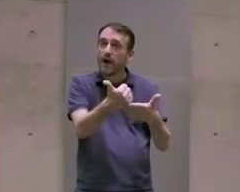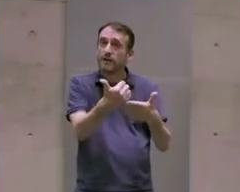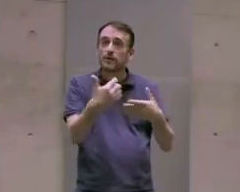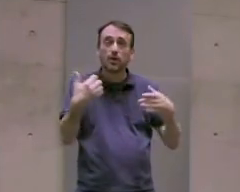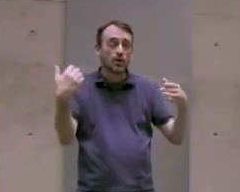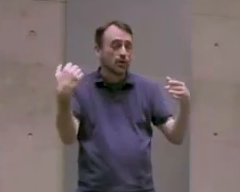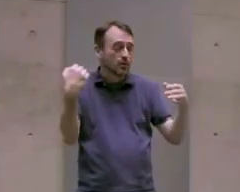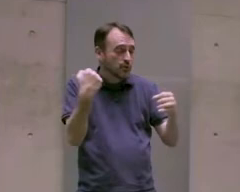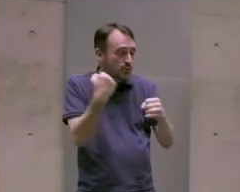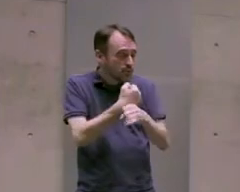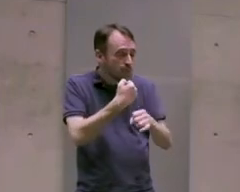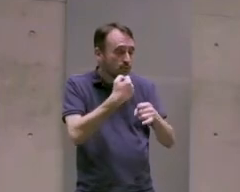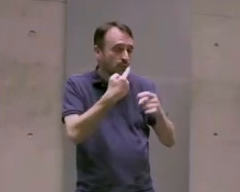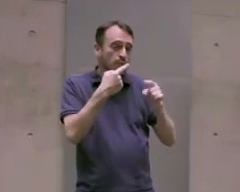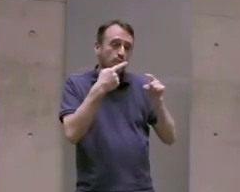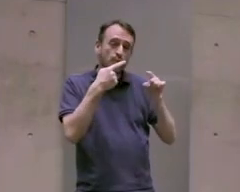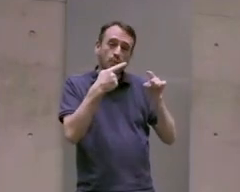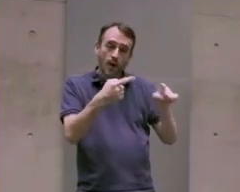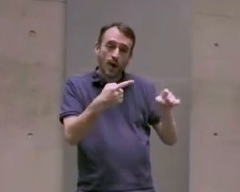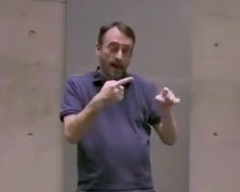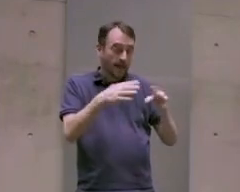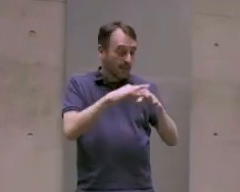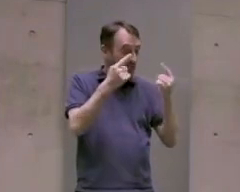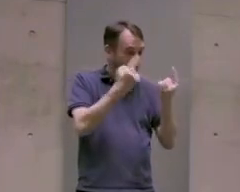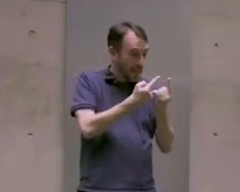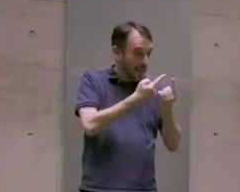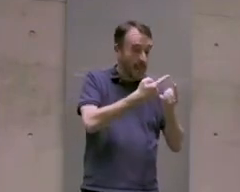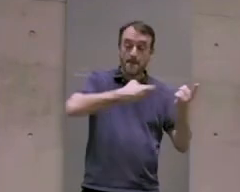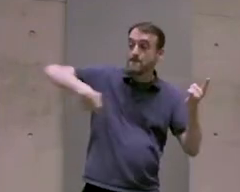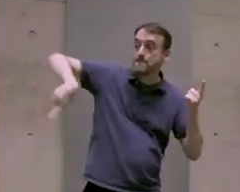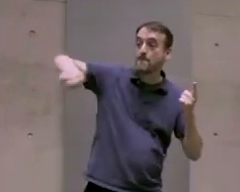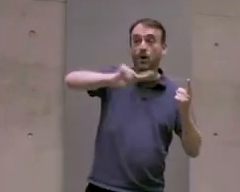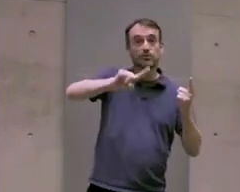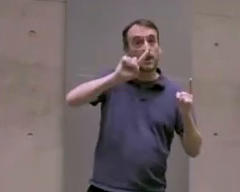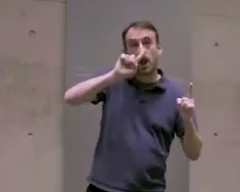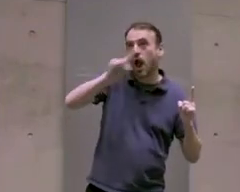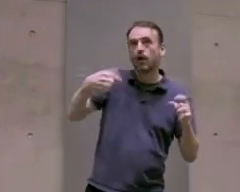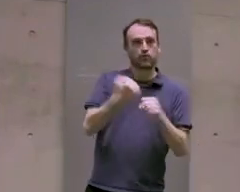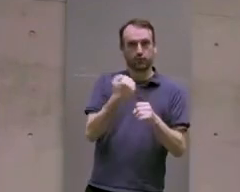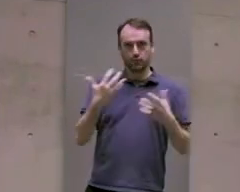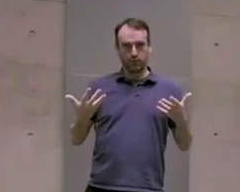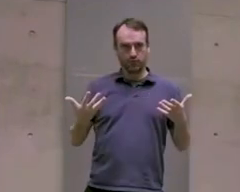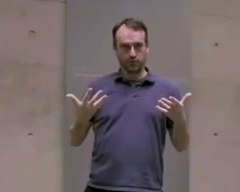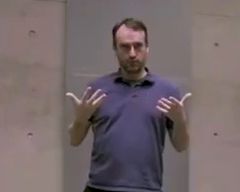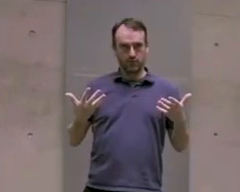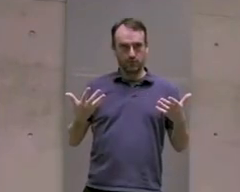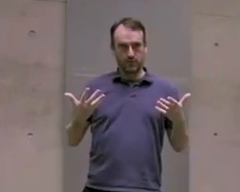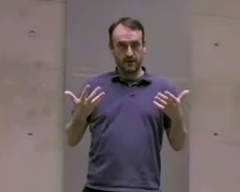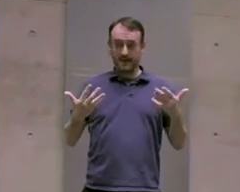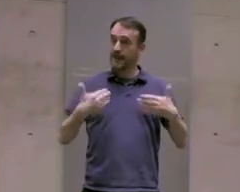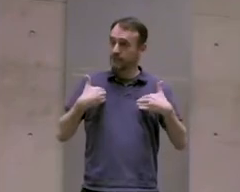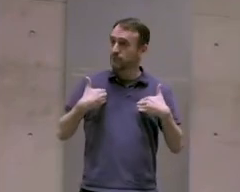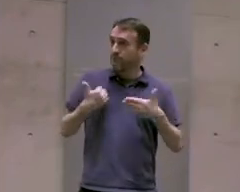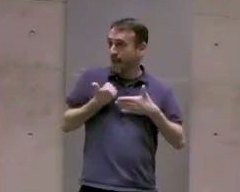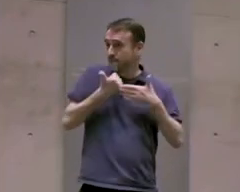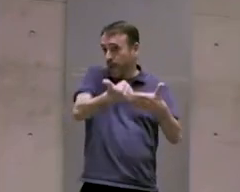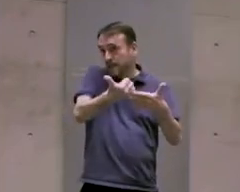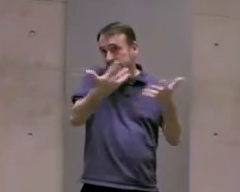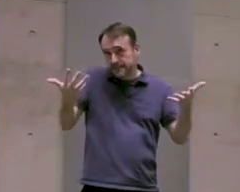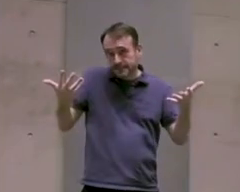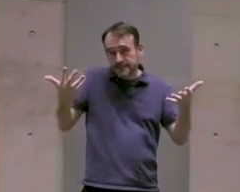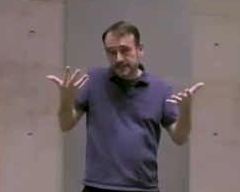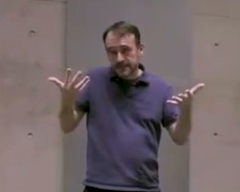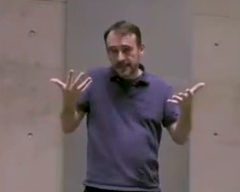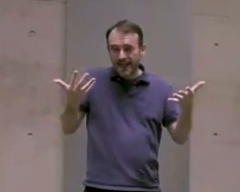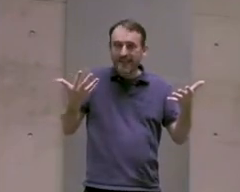you assume most people can't, and really think about the answer to that question. That's probably the thing I give advice most on. Like